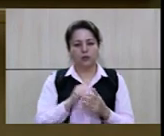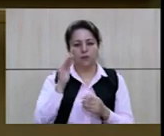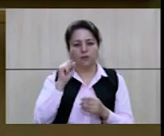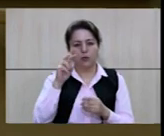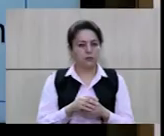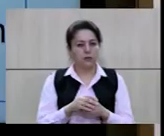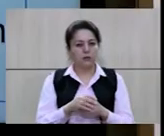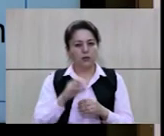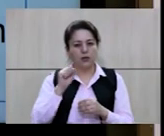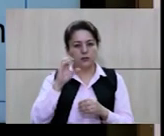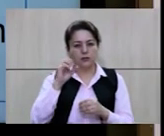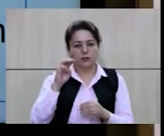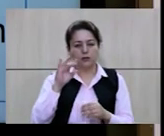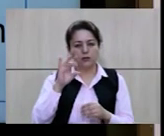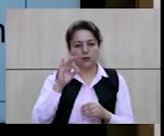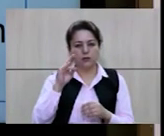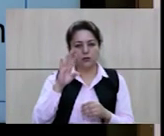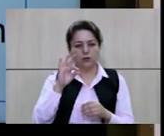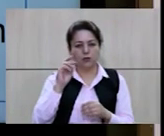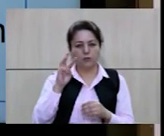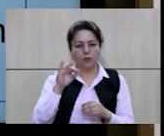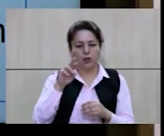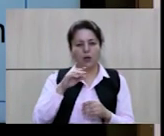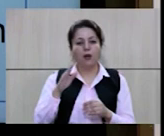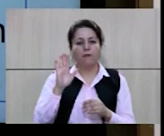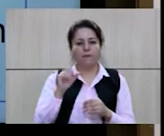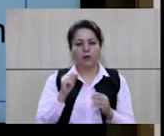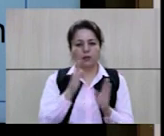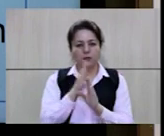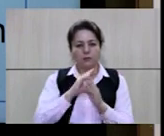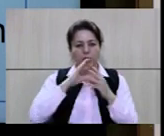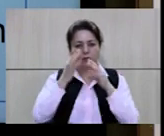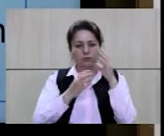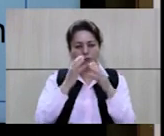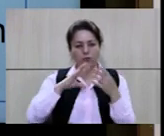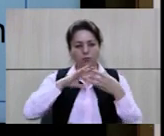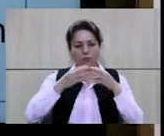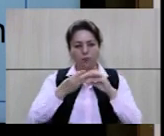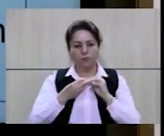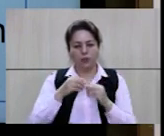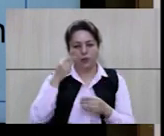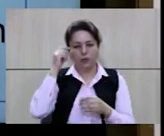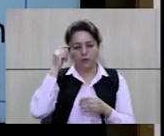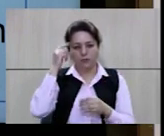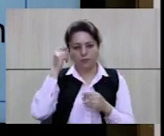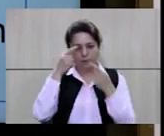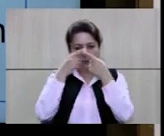Falakiyot. Astronomiya va tabiiy geografiyadan umumiy ma'lumot beruvchi o'rta asrlarda